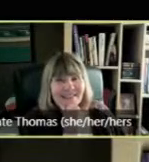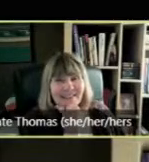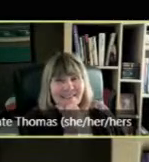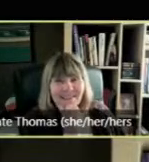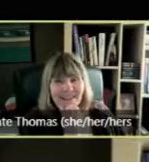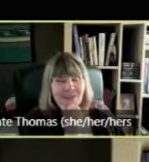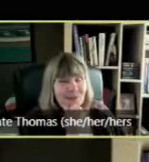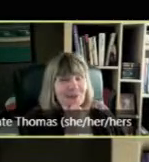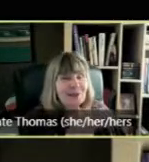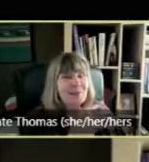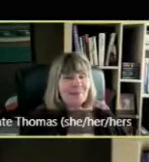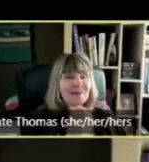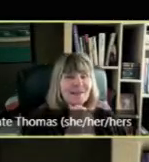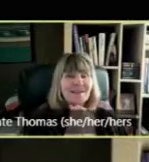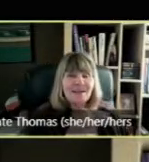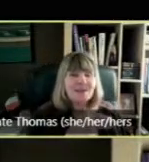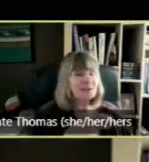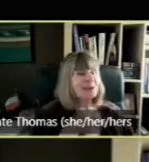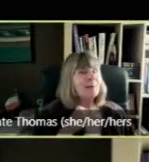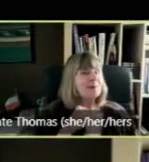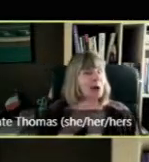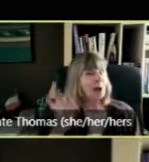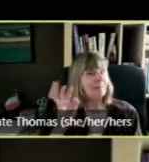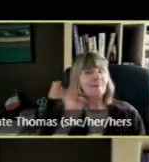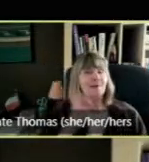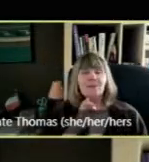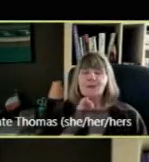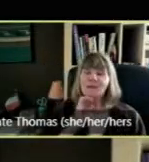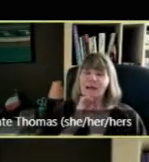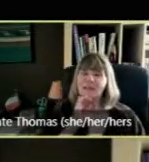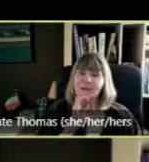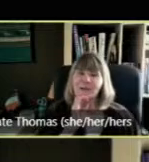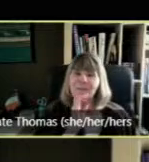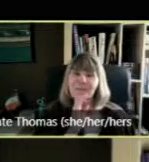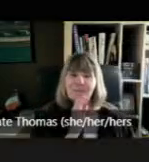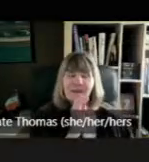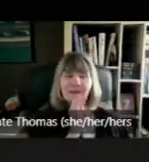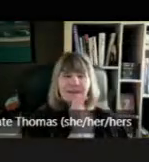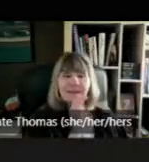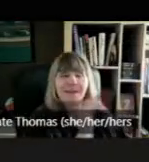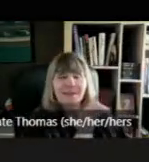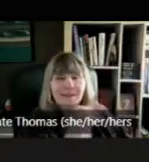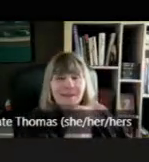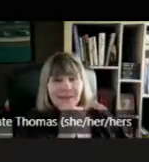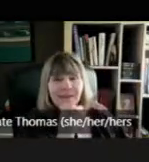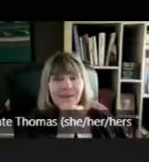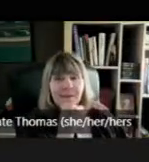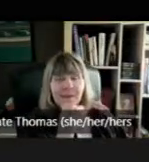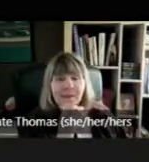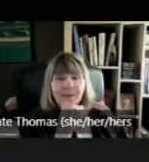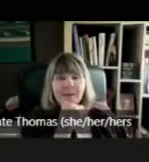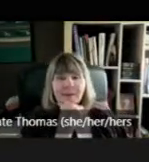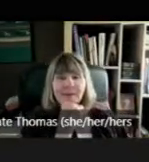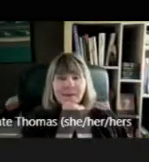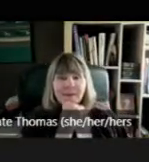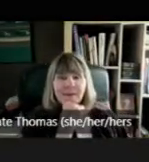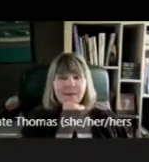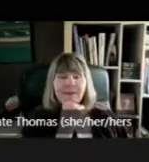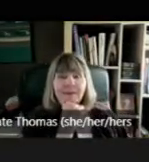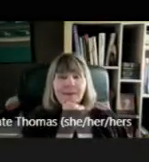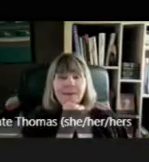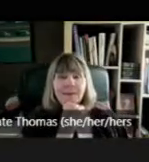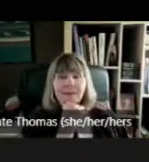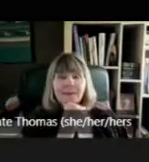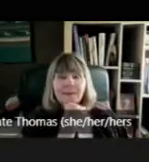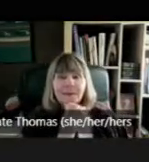I understand. It's good to keep the time, you know, precise. It's good. Yeah. Okay, I want to know can